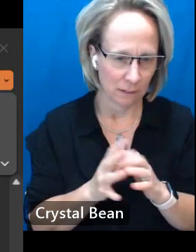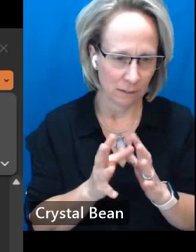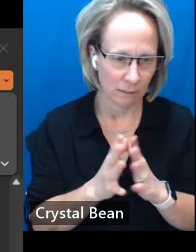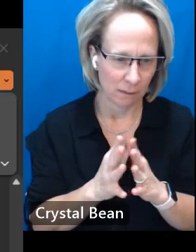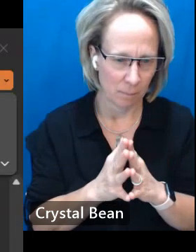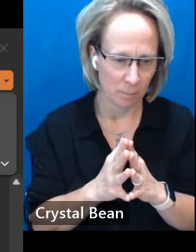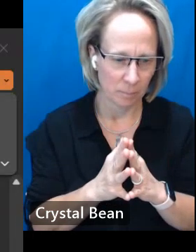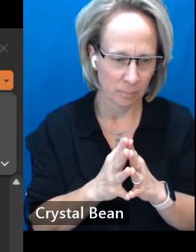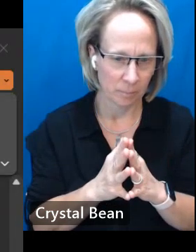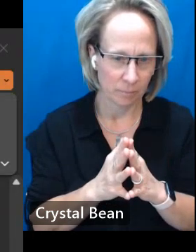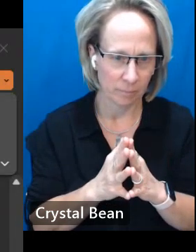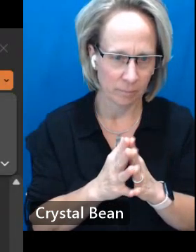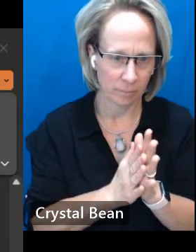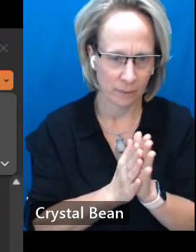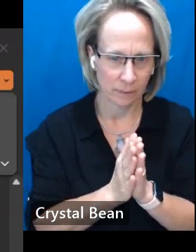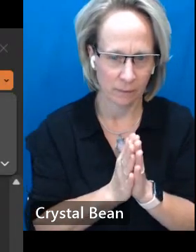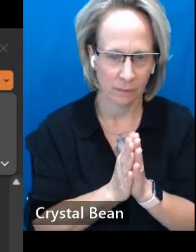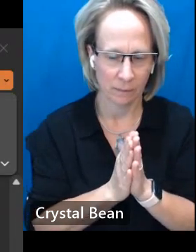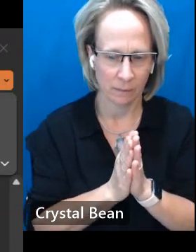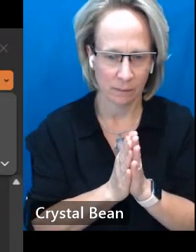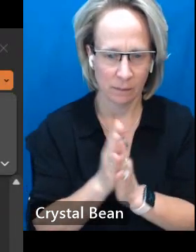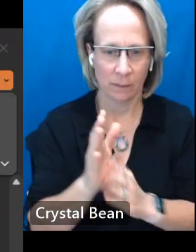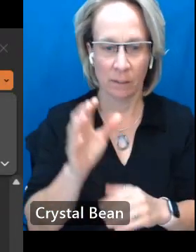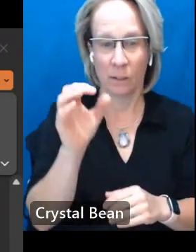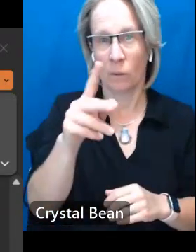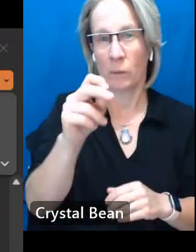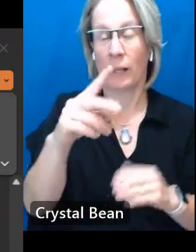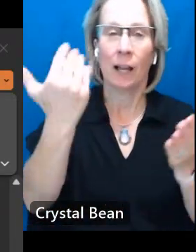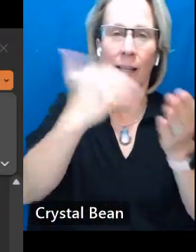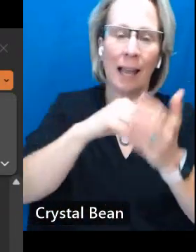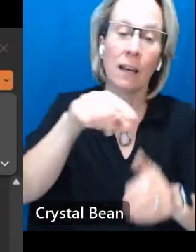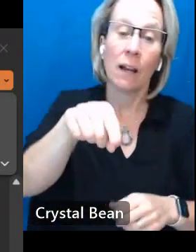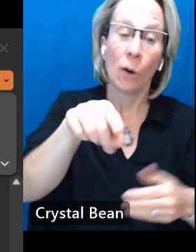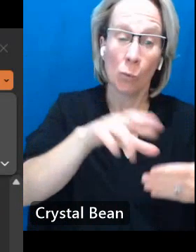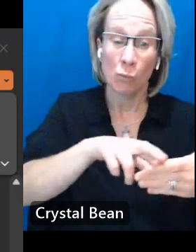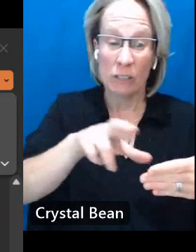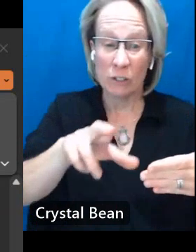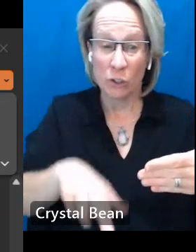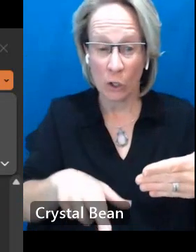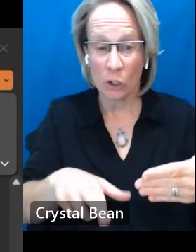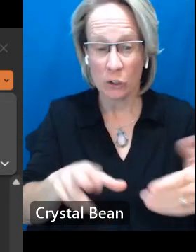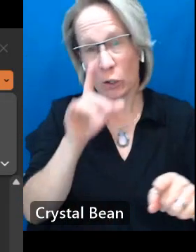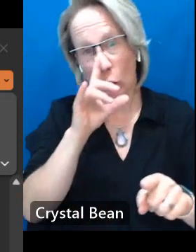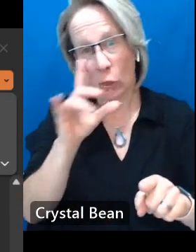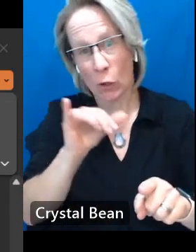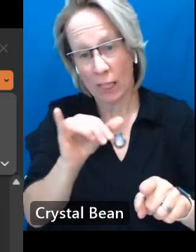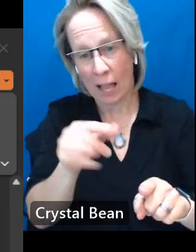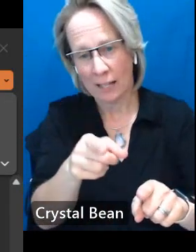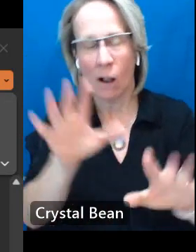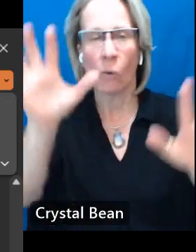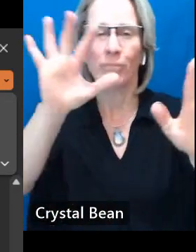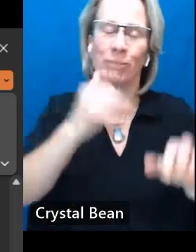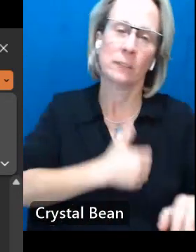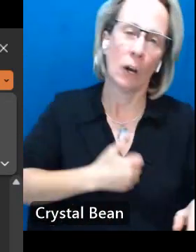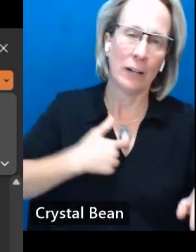okay, so this is again, this is what the results look like. If you see that little, oh, sorry, I need to do full screen here.